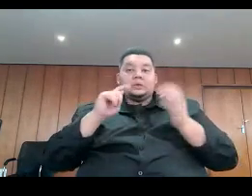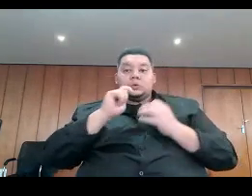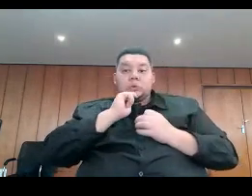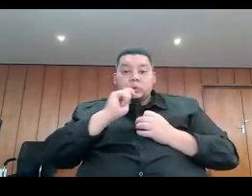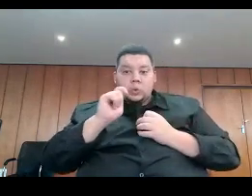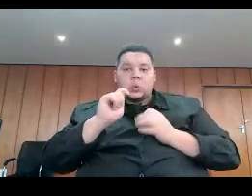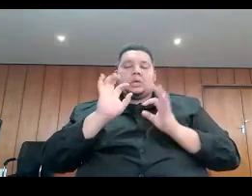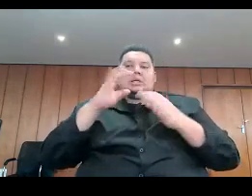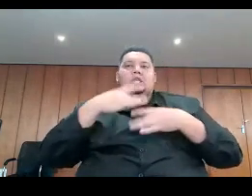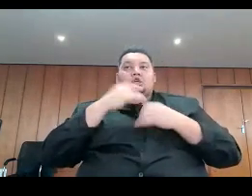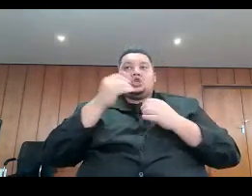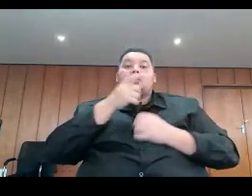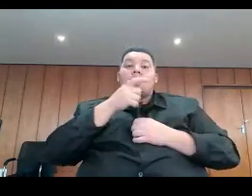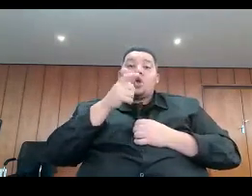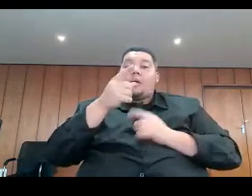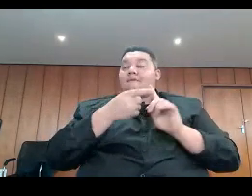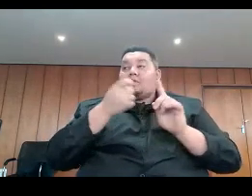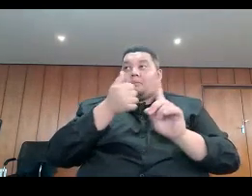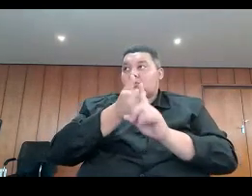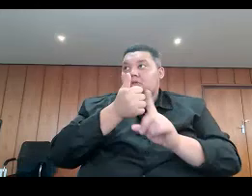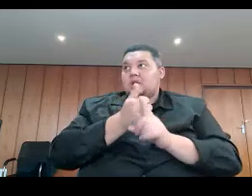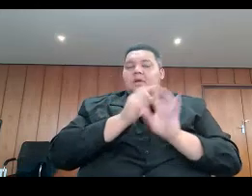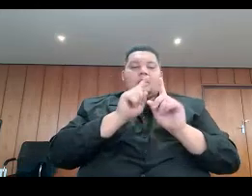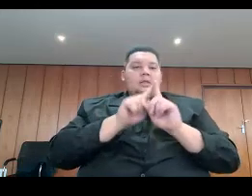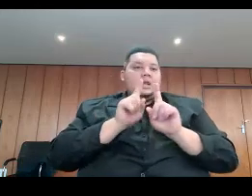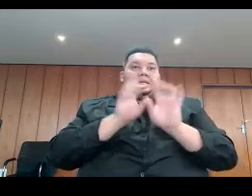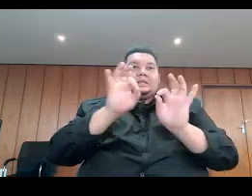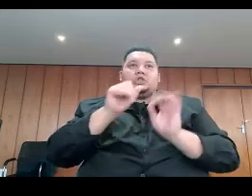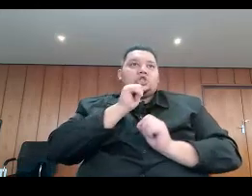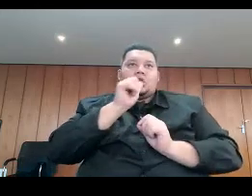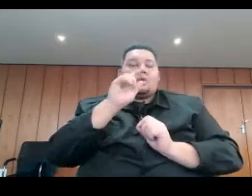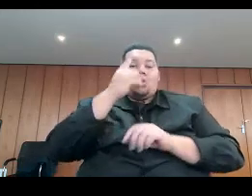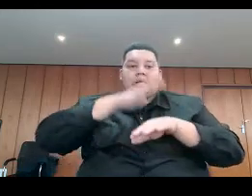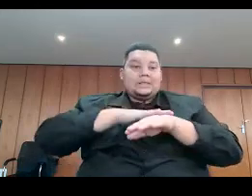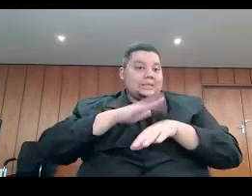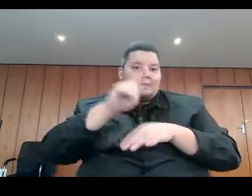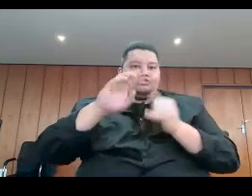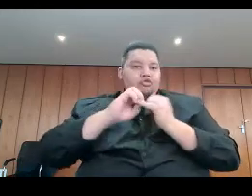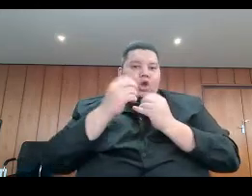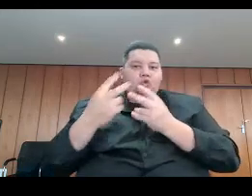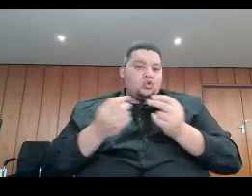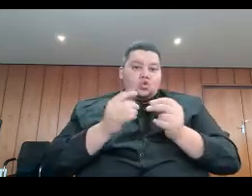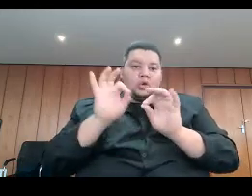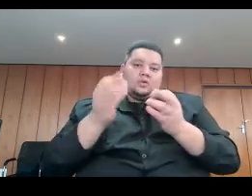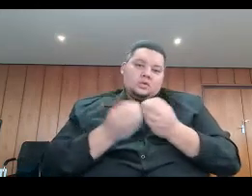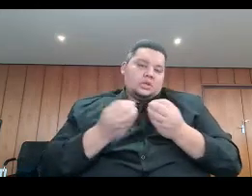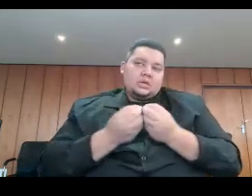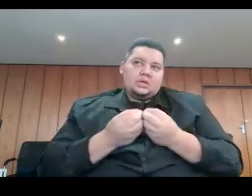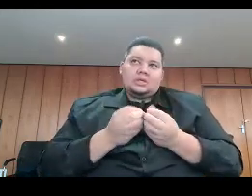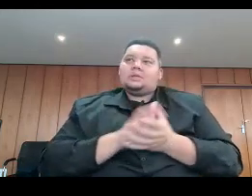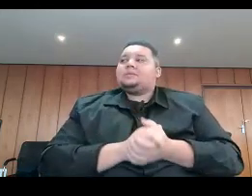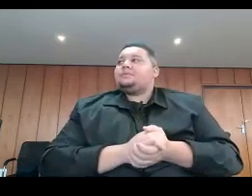a very interesting comment from yours, and that shouldn't be the only time that you try and do those things.